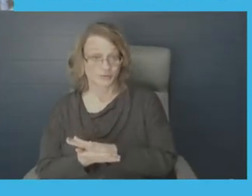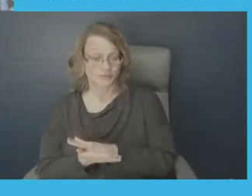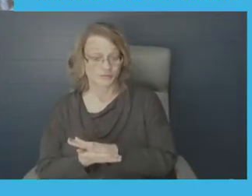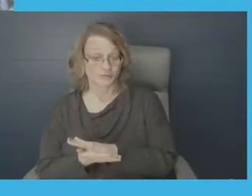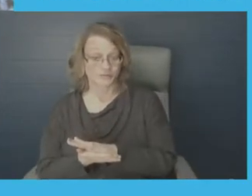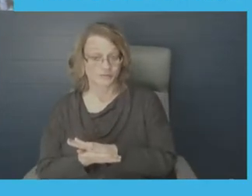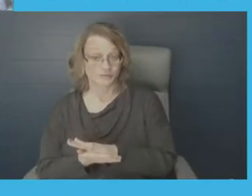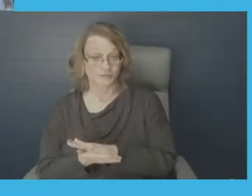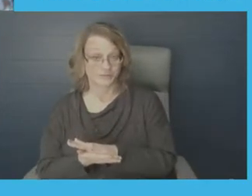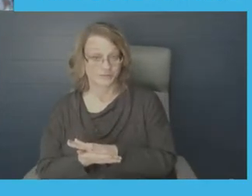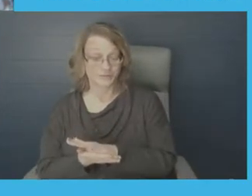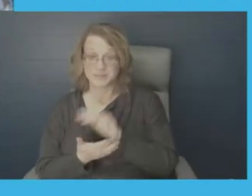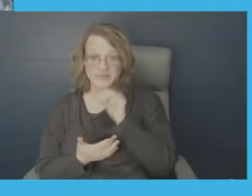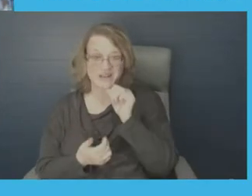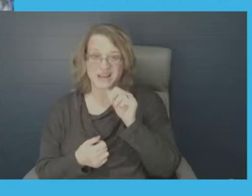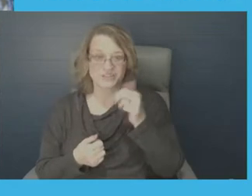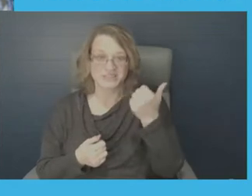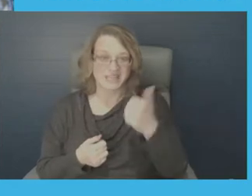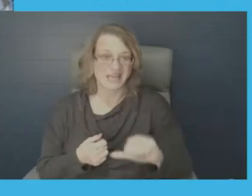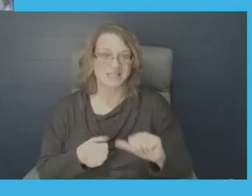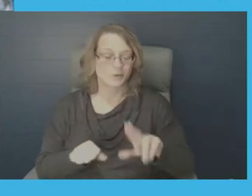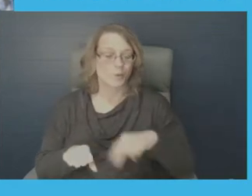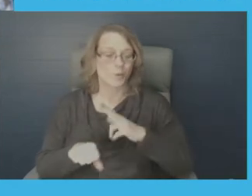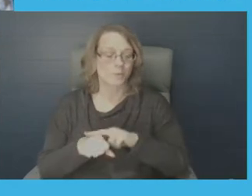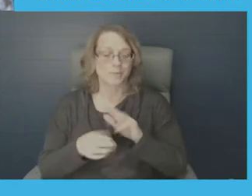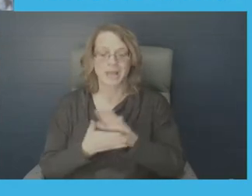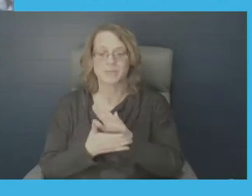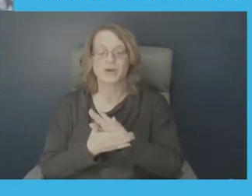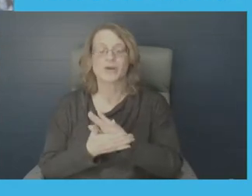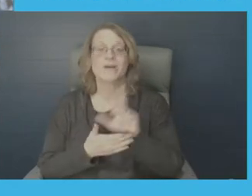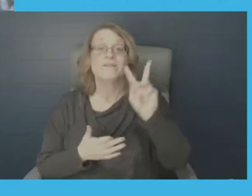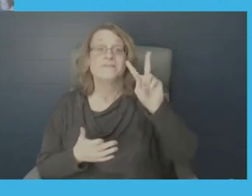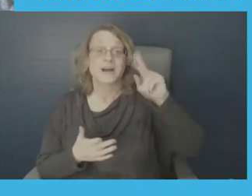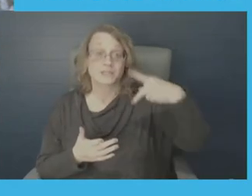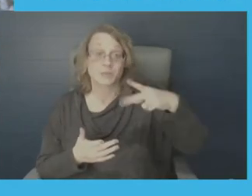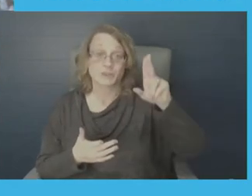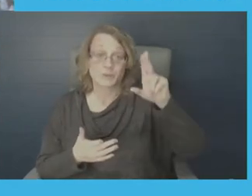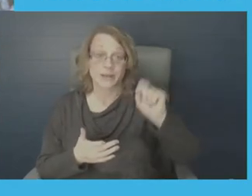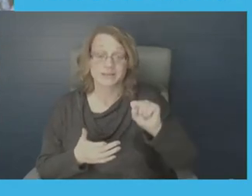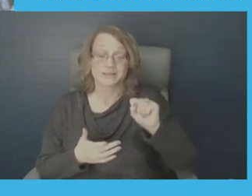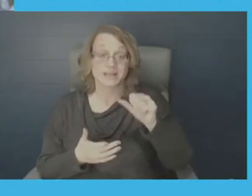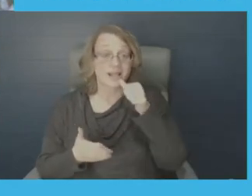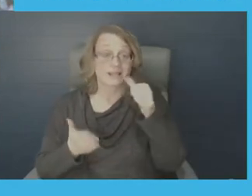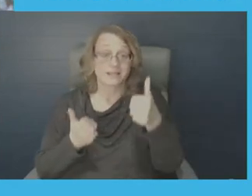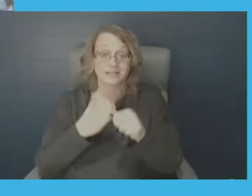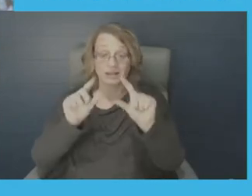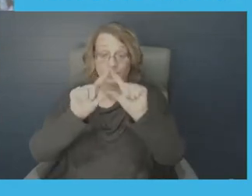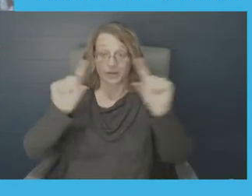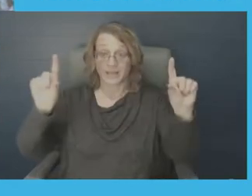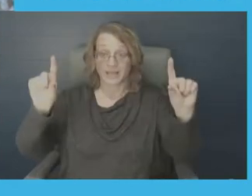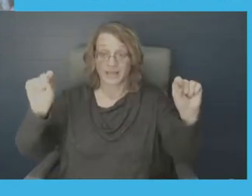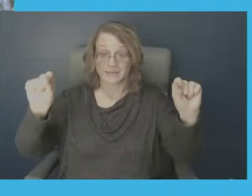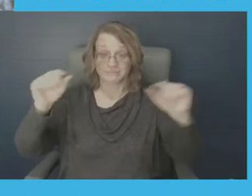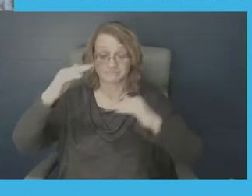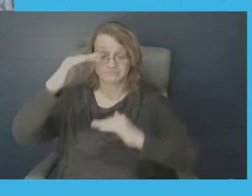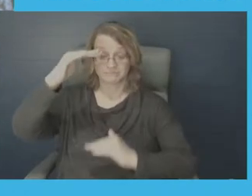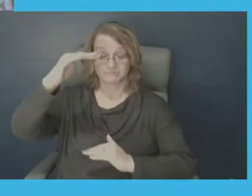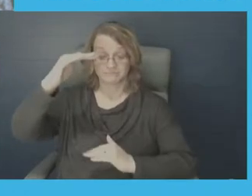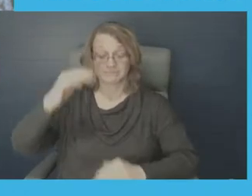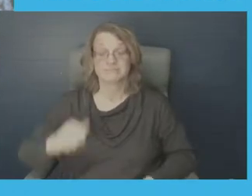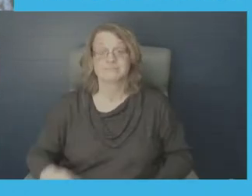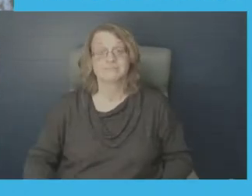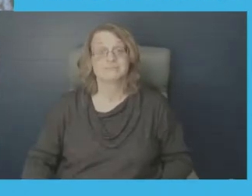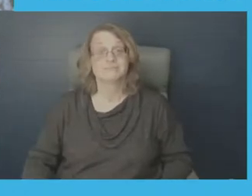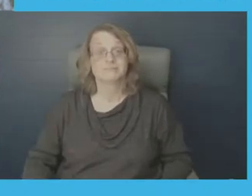And then she handed each of us a sheet of paper. But it wasn't just any sheet of paper, it was the letterhead of the Vice President